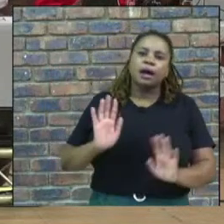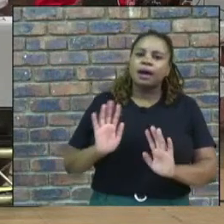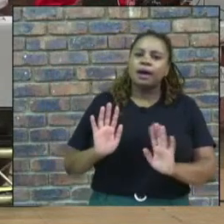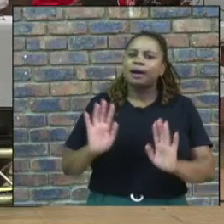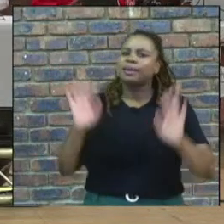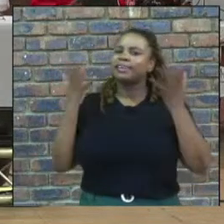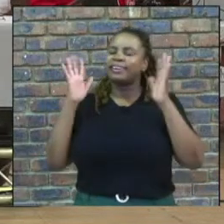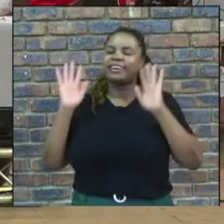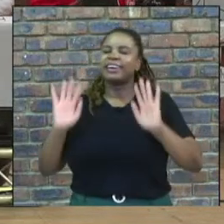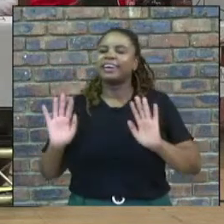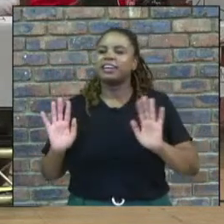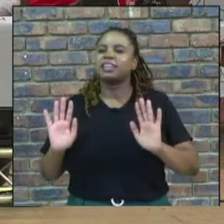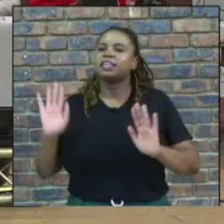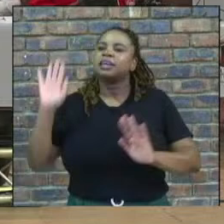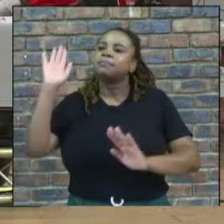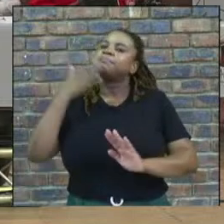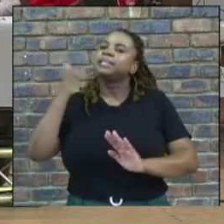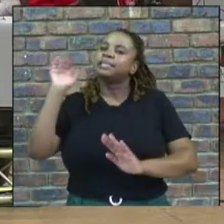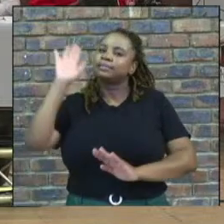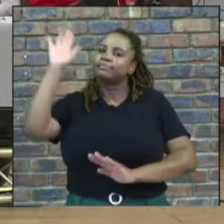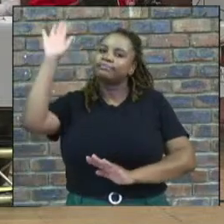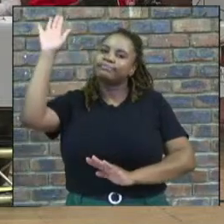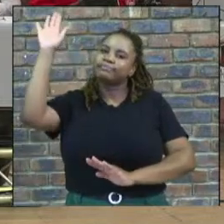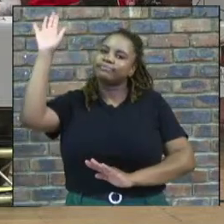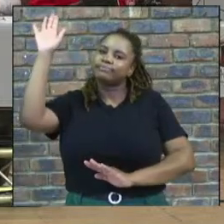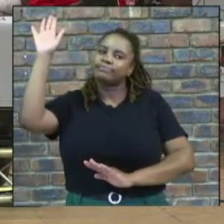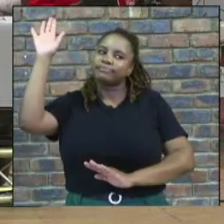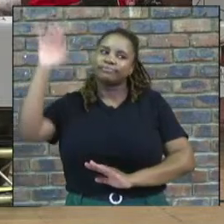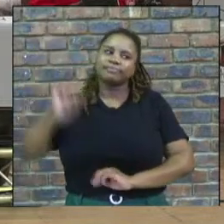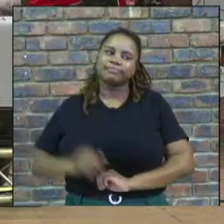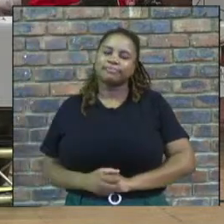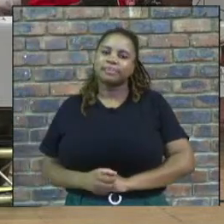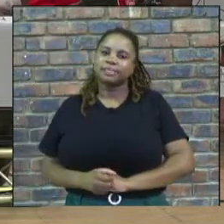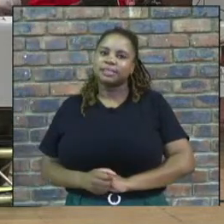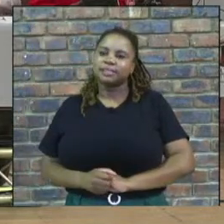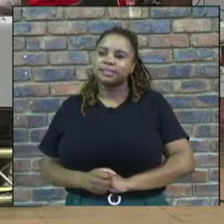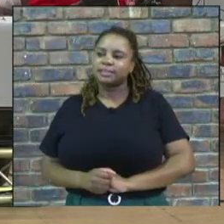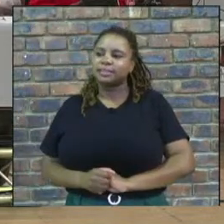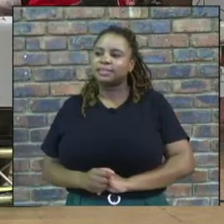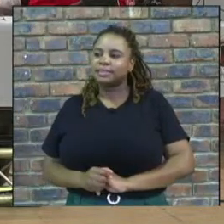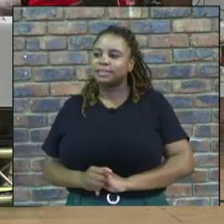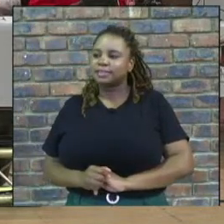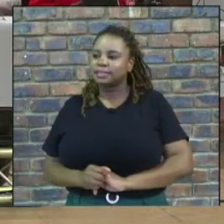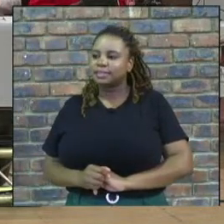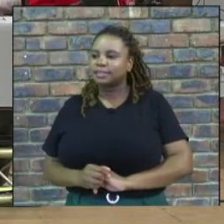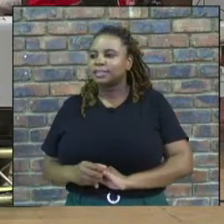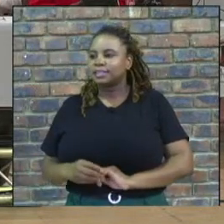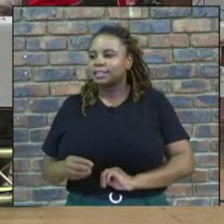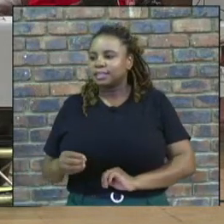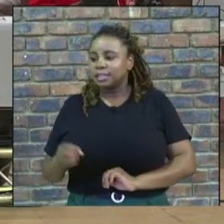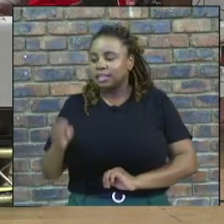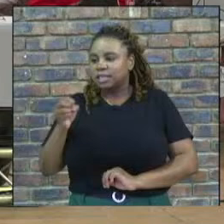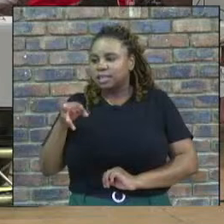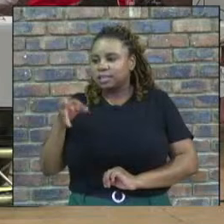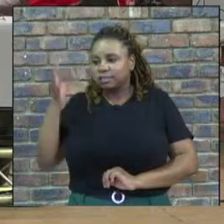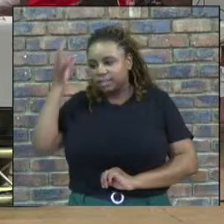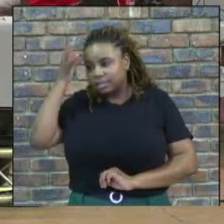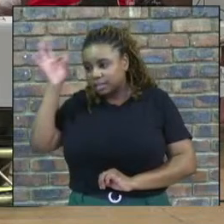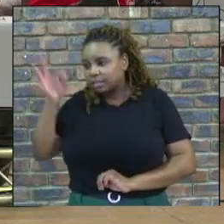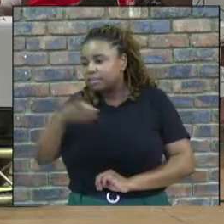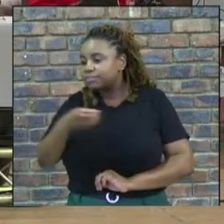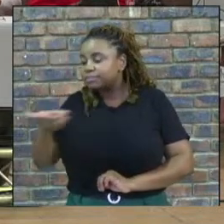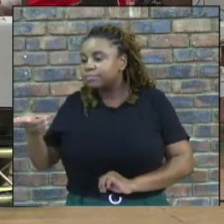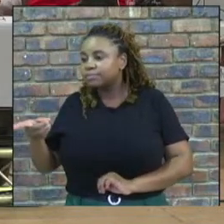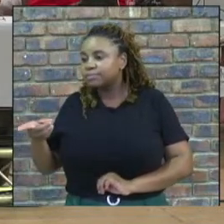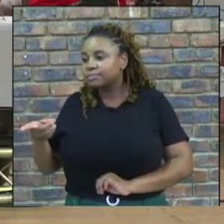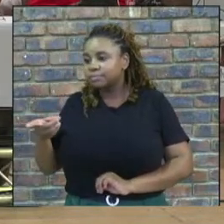phaphatha. A ke re ntshwe ke ya lona, golomente ke ya lona kere. Ya le ka se phaphatele batho ba le ba